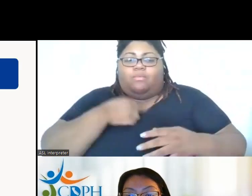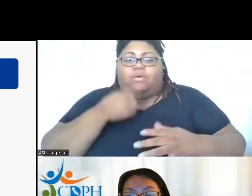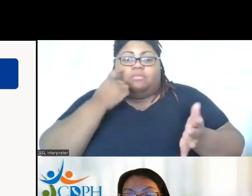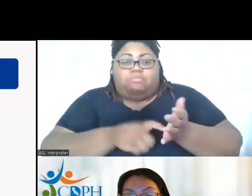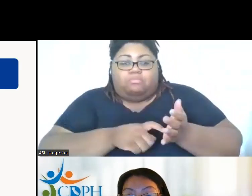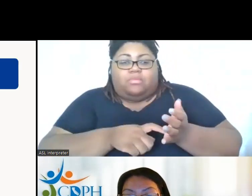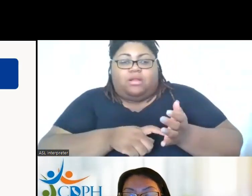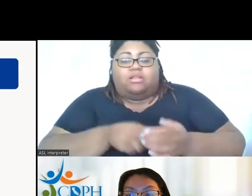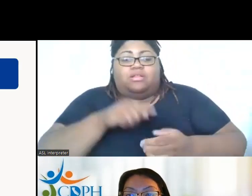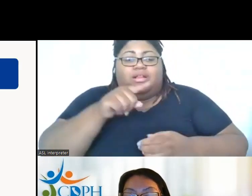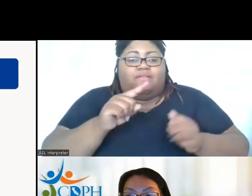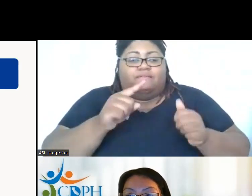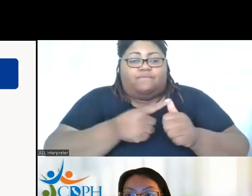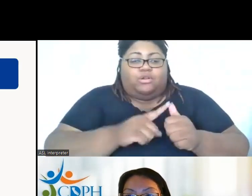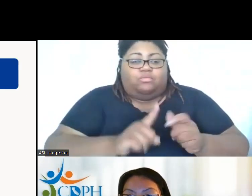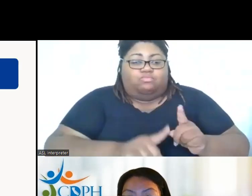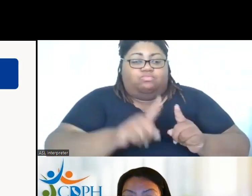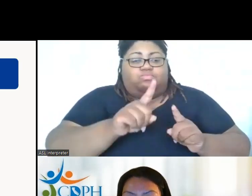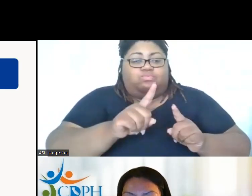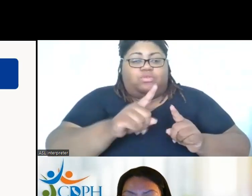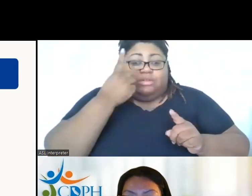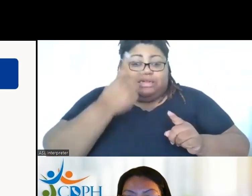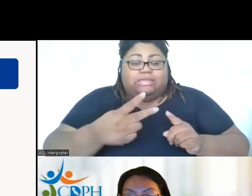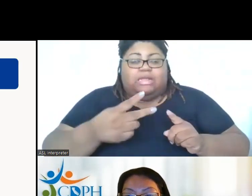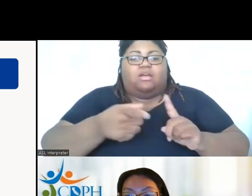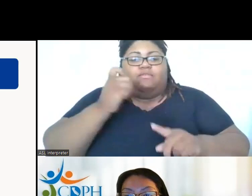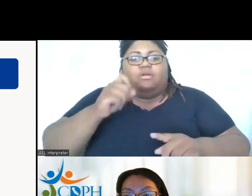that first winter wave at the end of 2020.